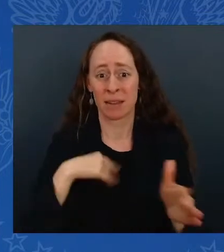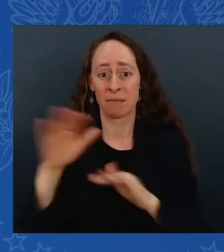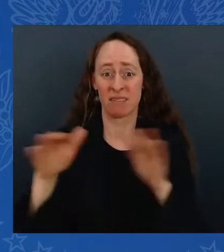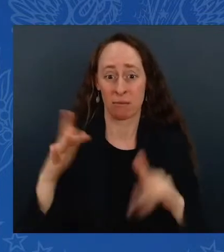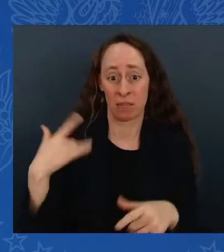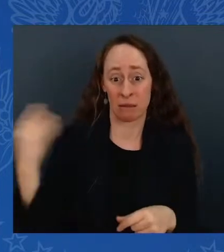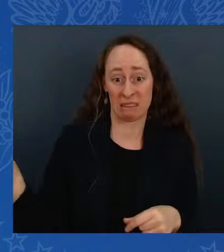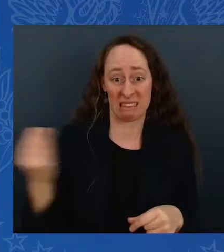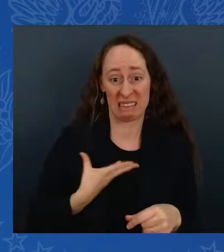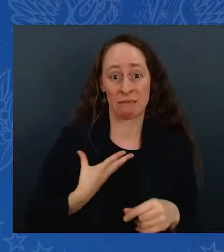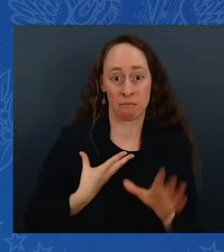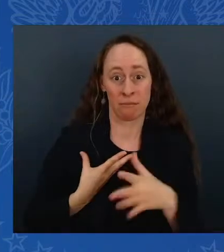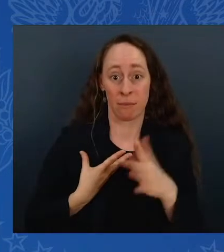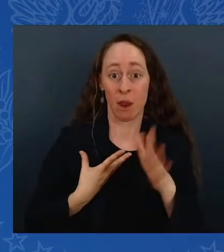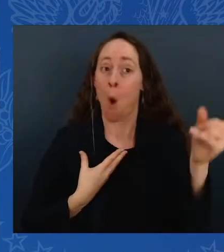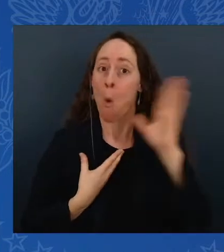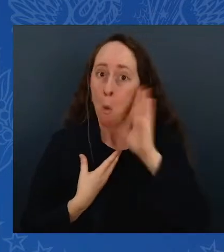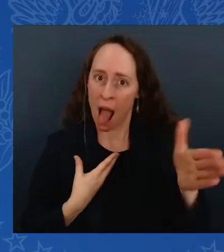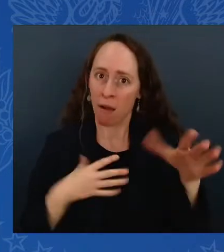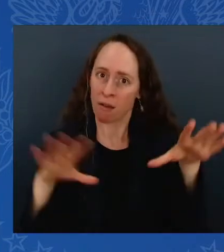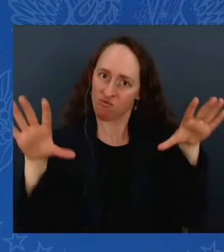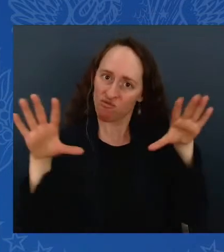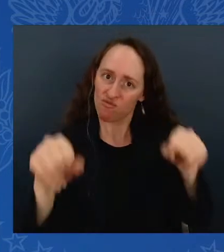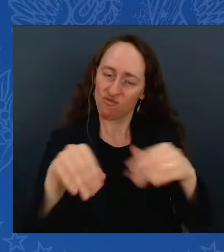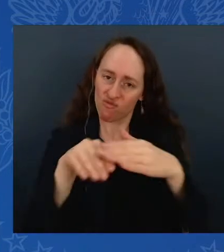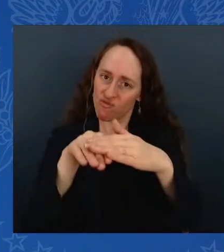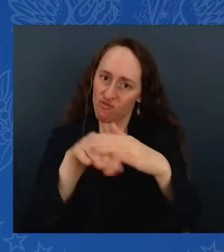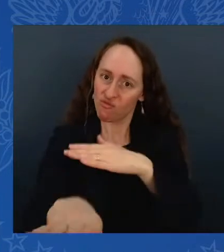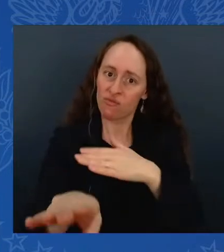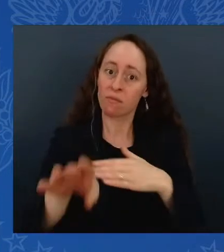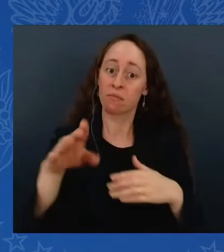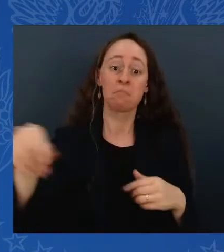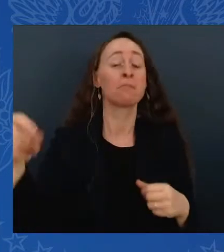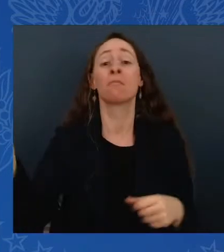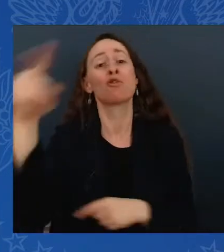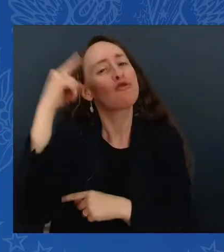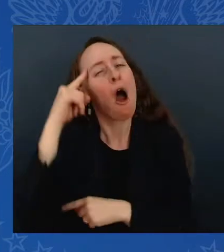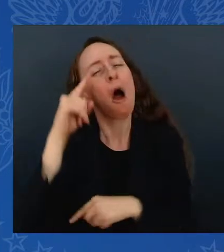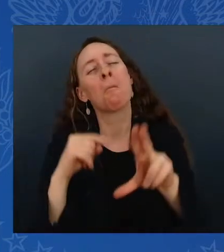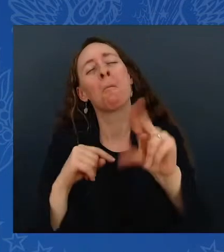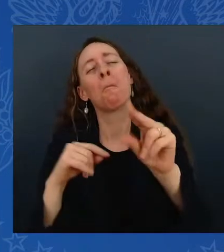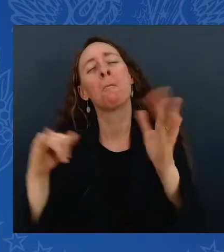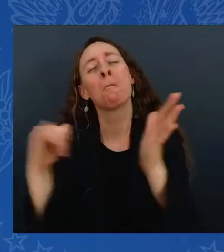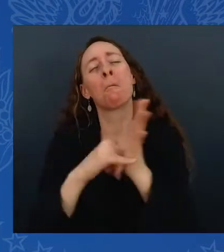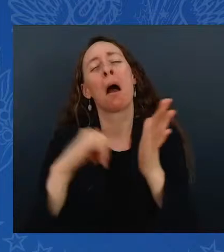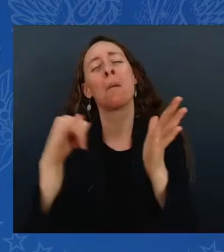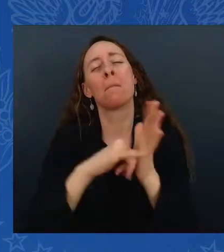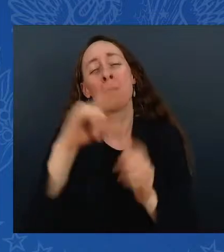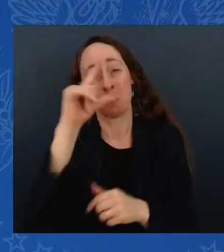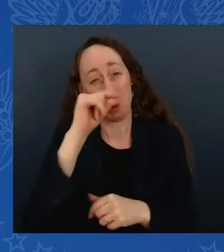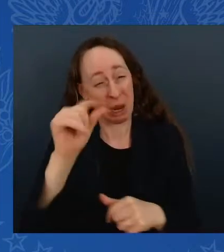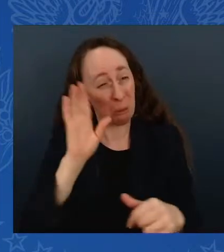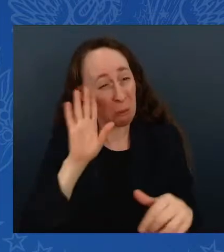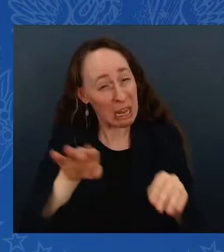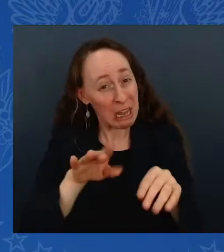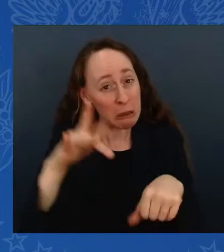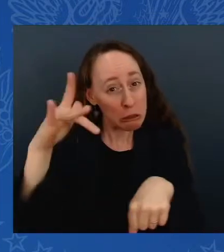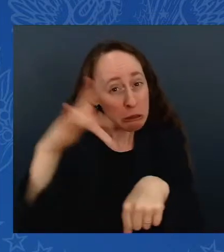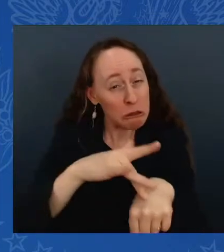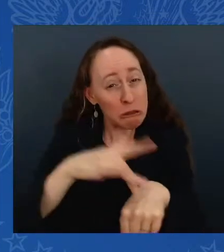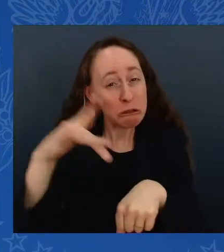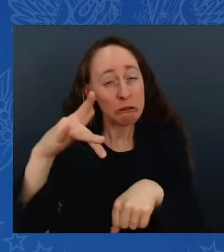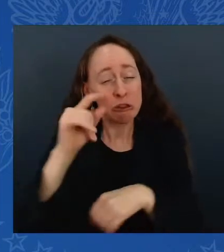happen. But he invaded exactly when I said he was. Led the world to realize that we're in real